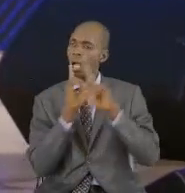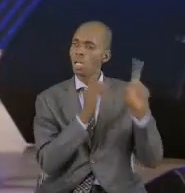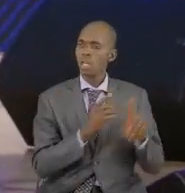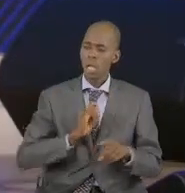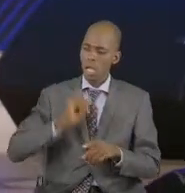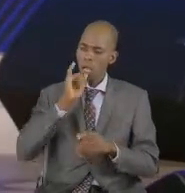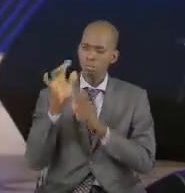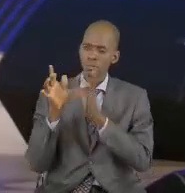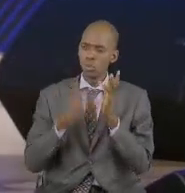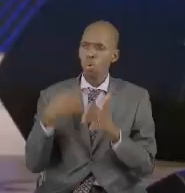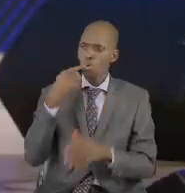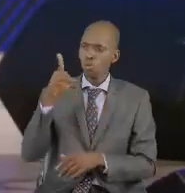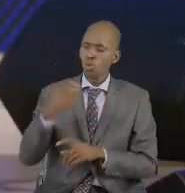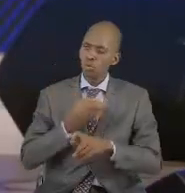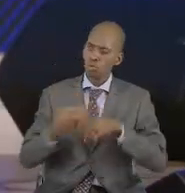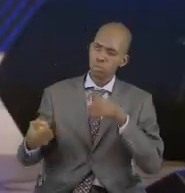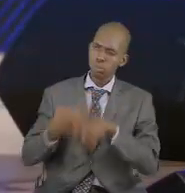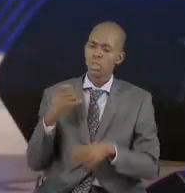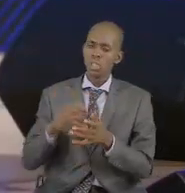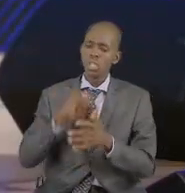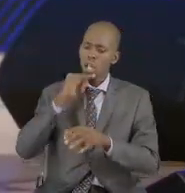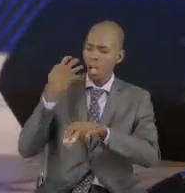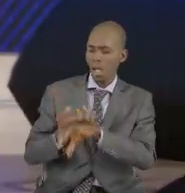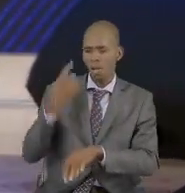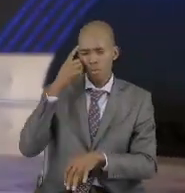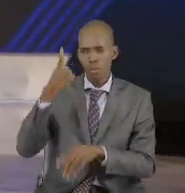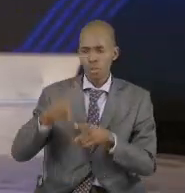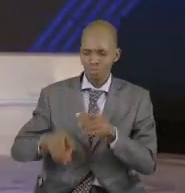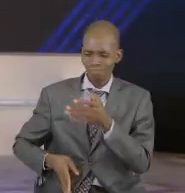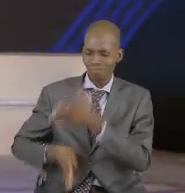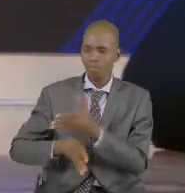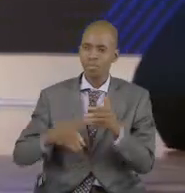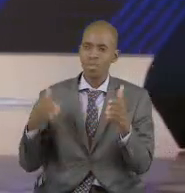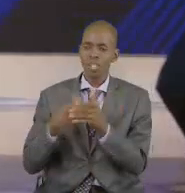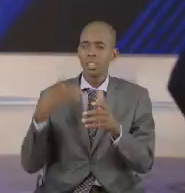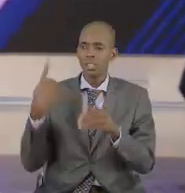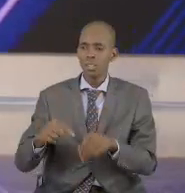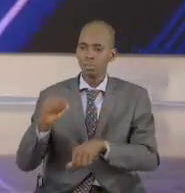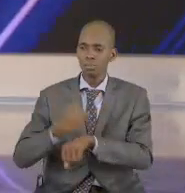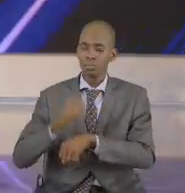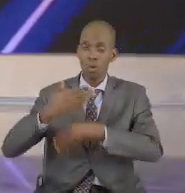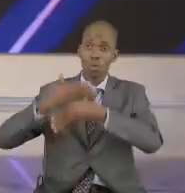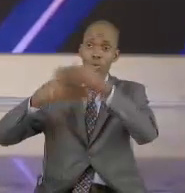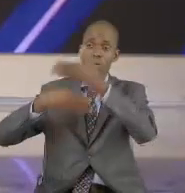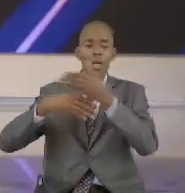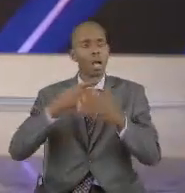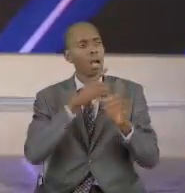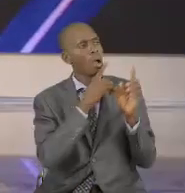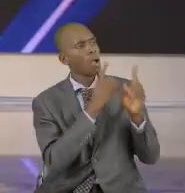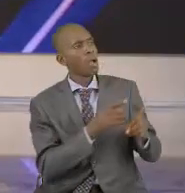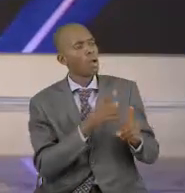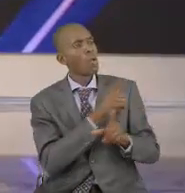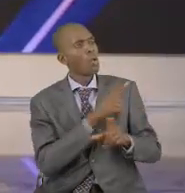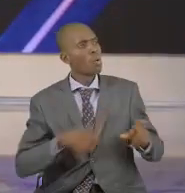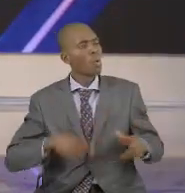who persecutest. It is hard for thee to kick against the pricks. He said, Lord, what must